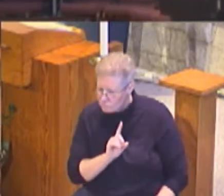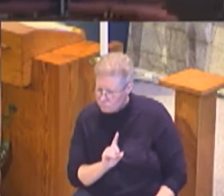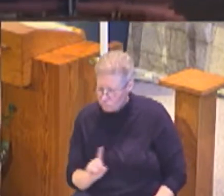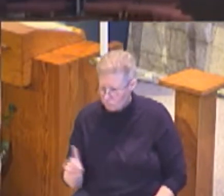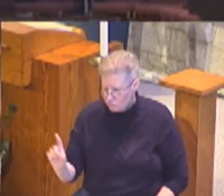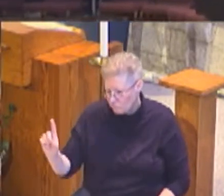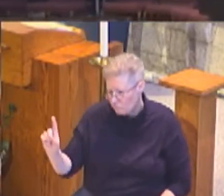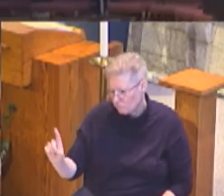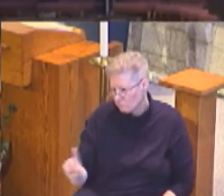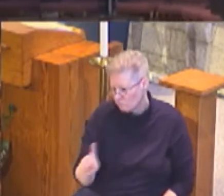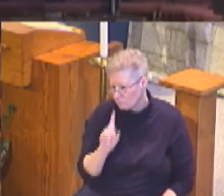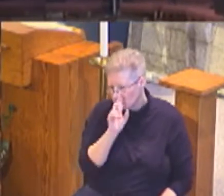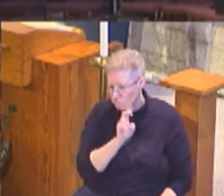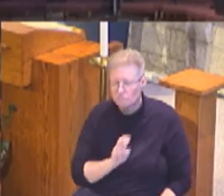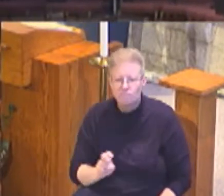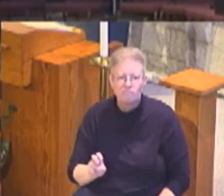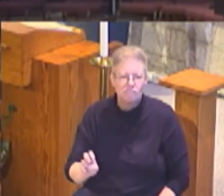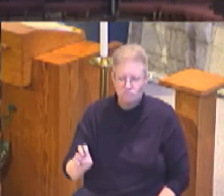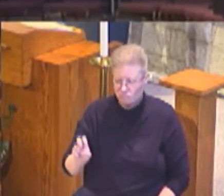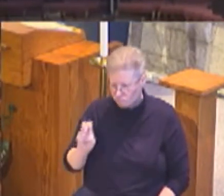Seems I'm journeying through